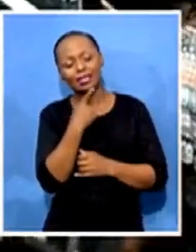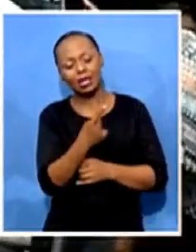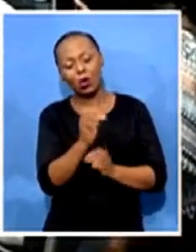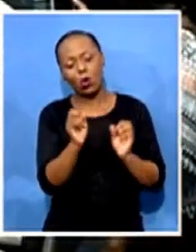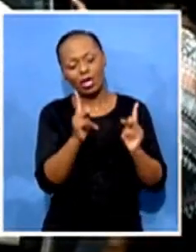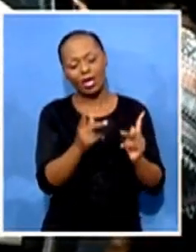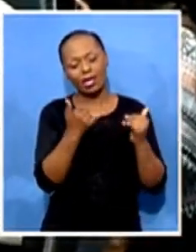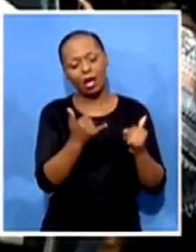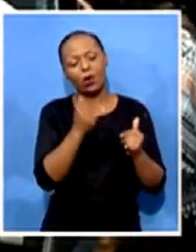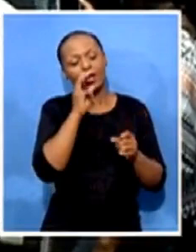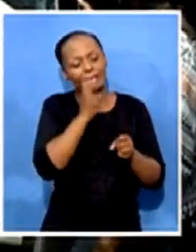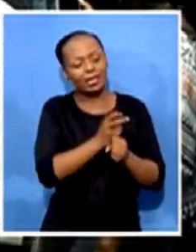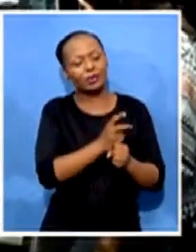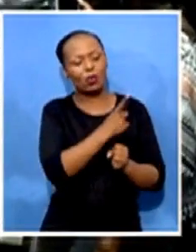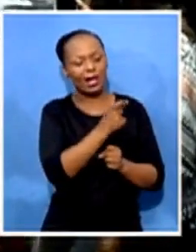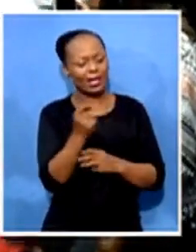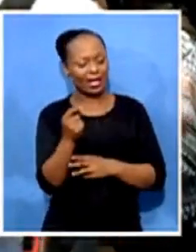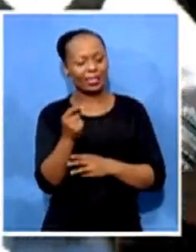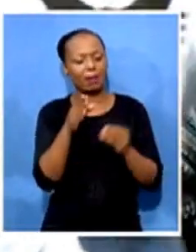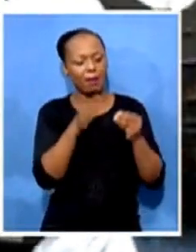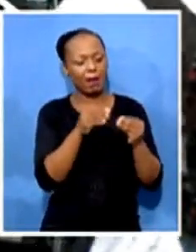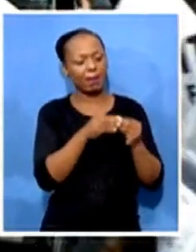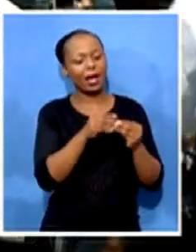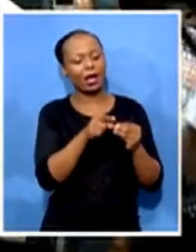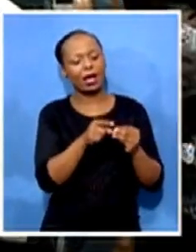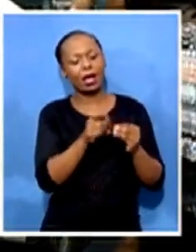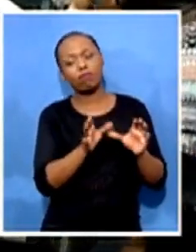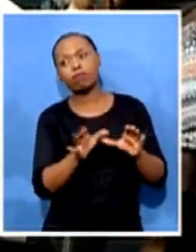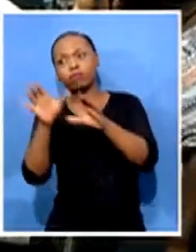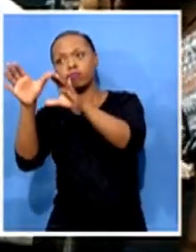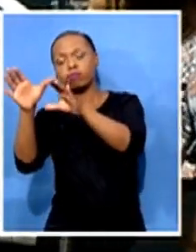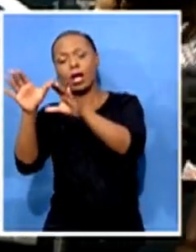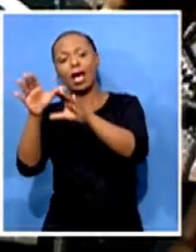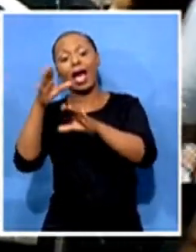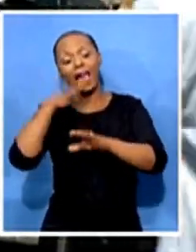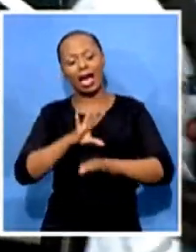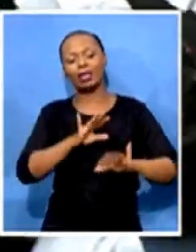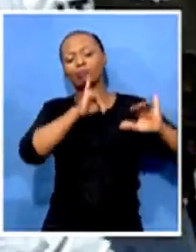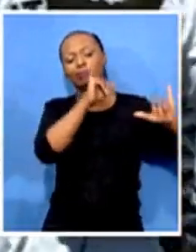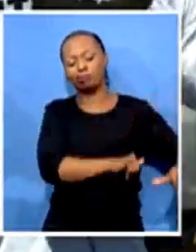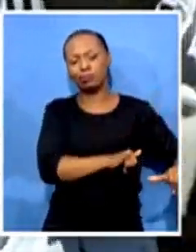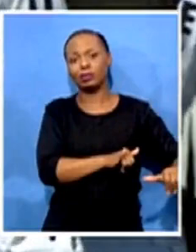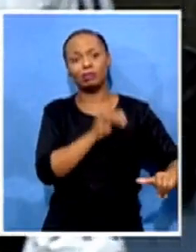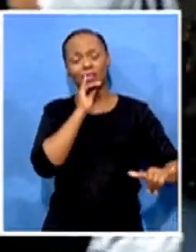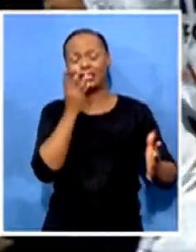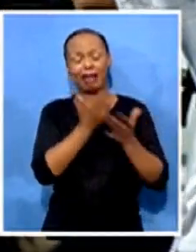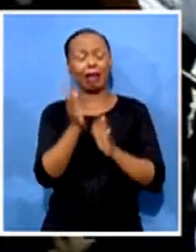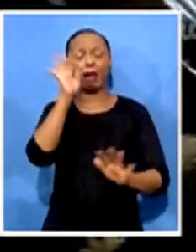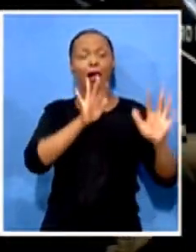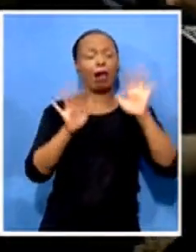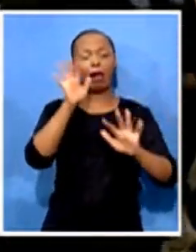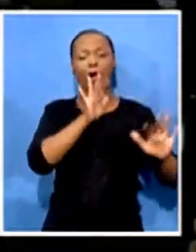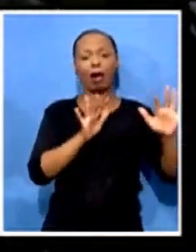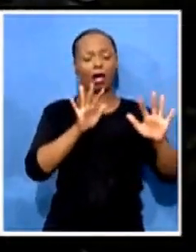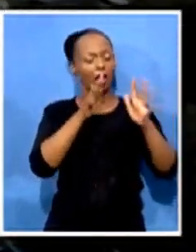stay behind. It's a nightmare. And as far as organizing something like this for leadership of the EFF and, of course, the